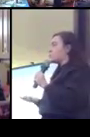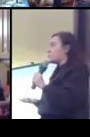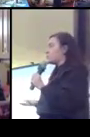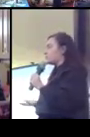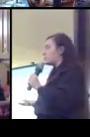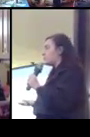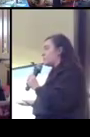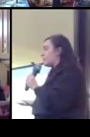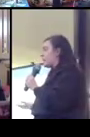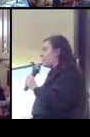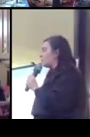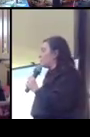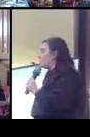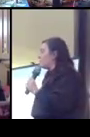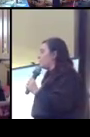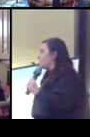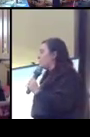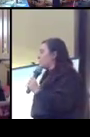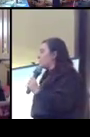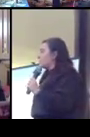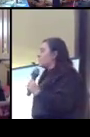and those tools and resources for making it.